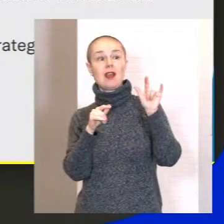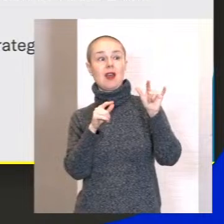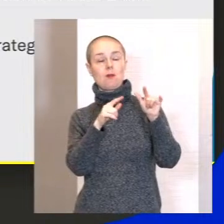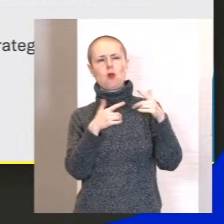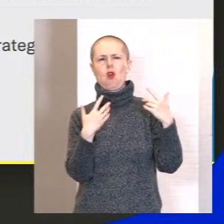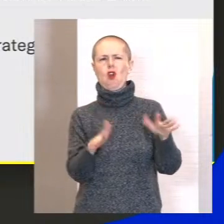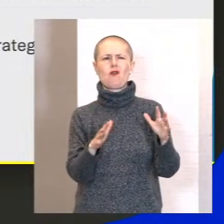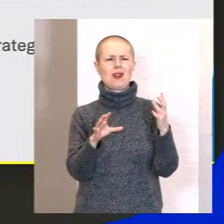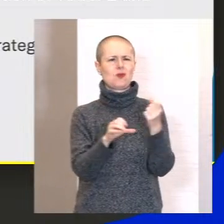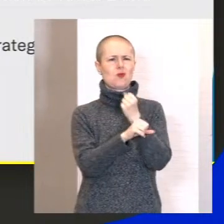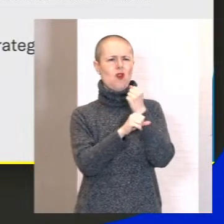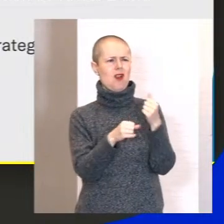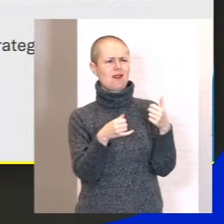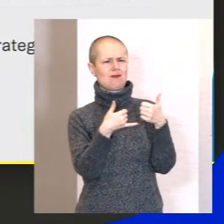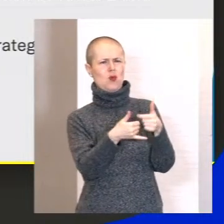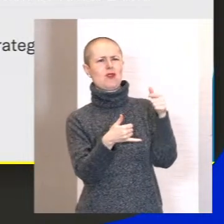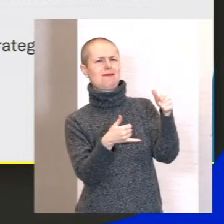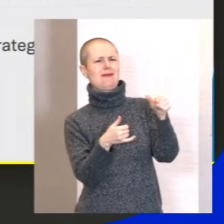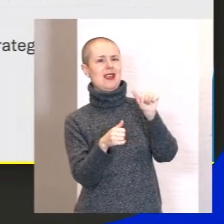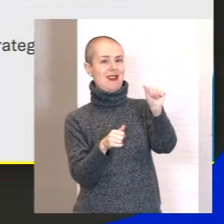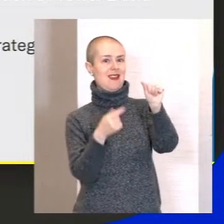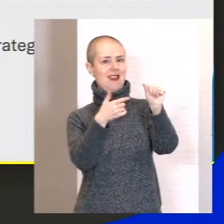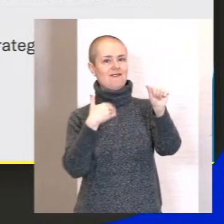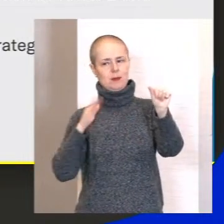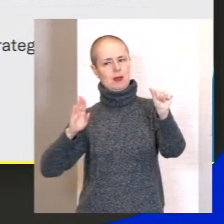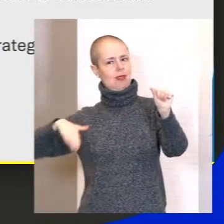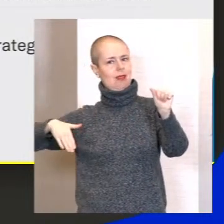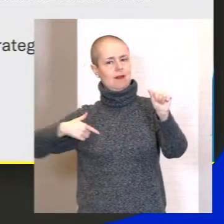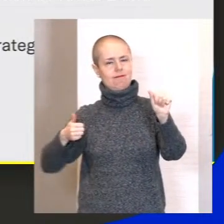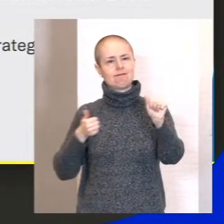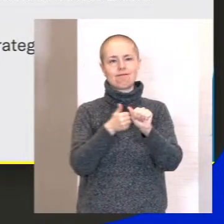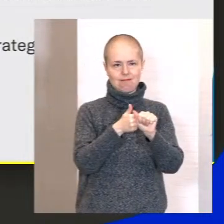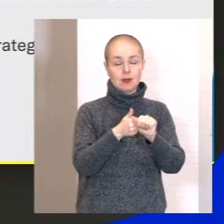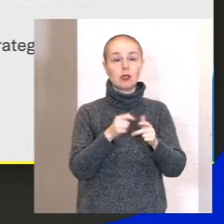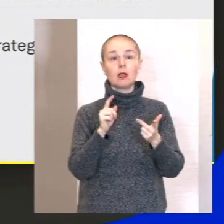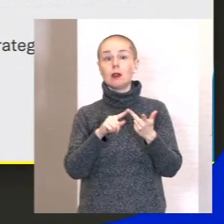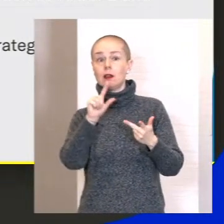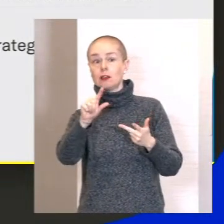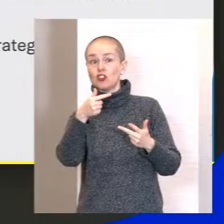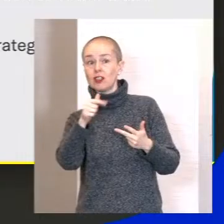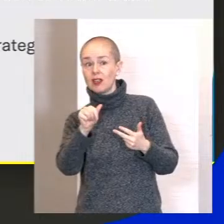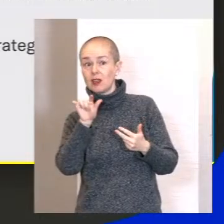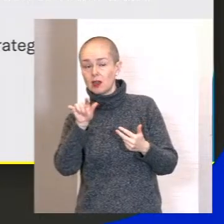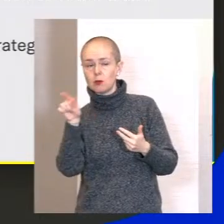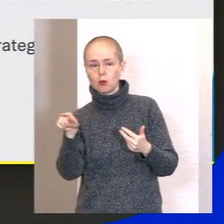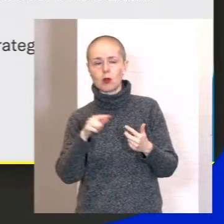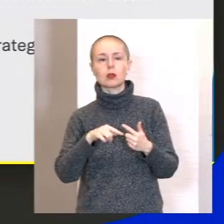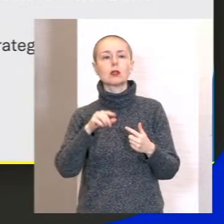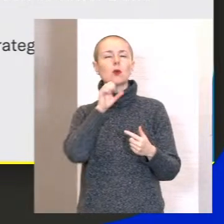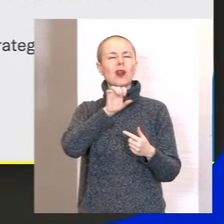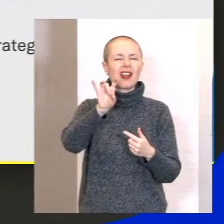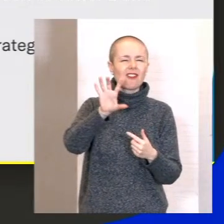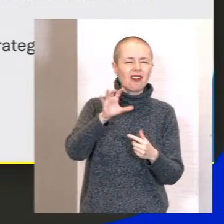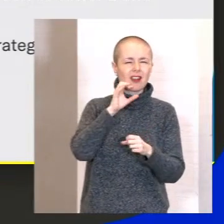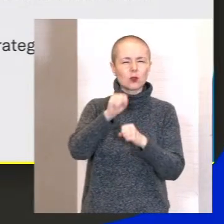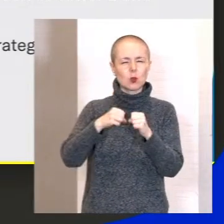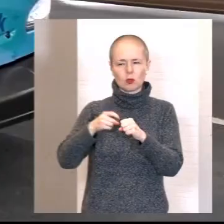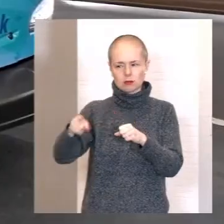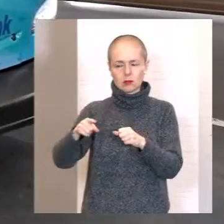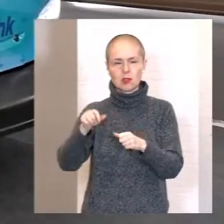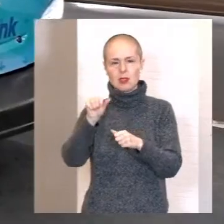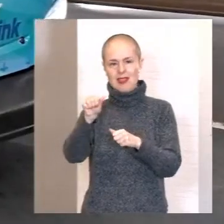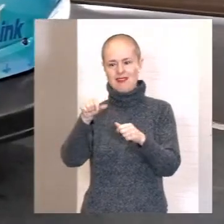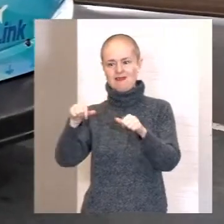the award-winning Terminal A. And at LGA, replacing the 85-year-old Terminal A and vastly